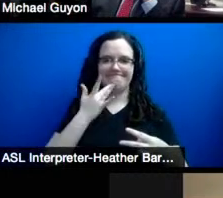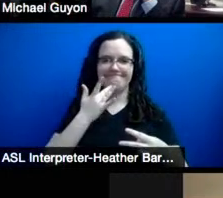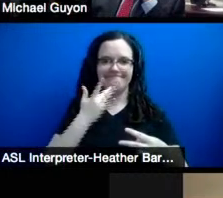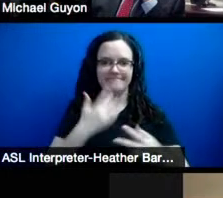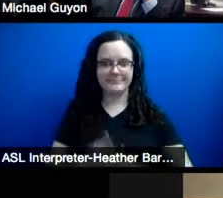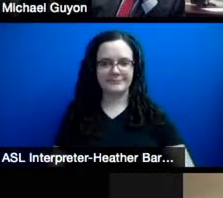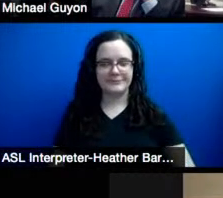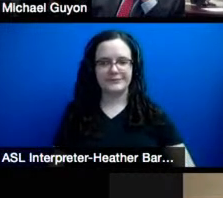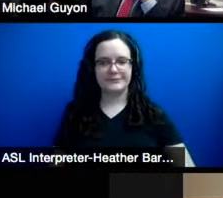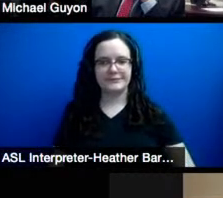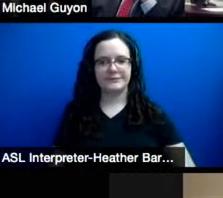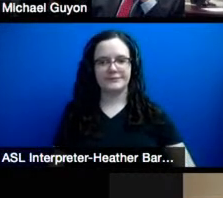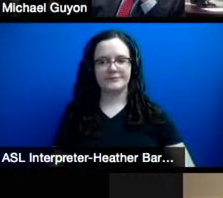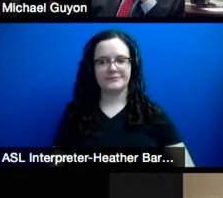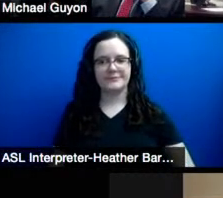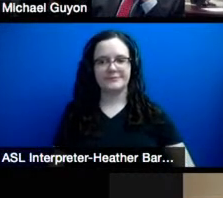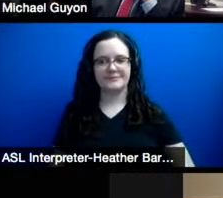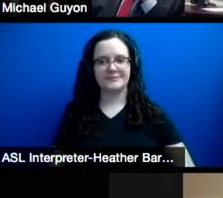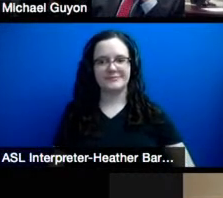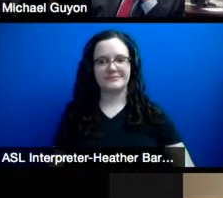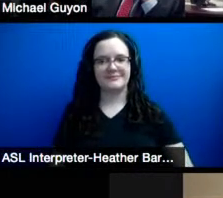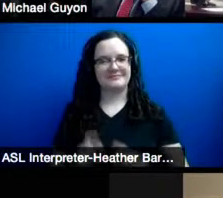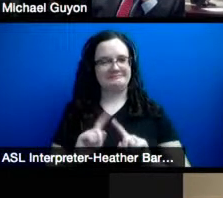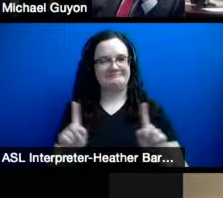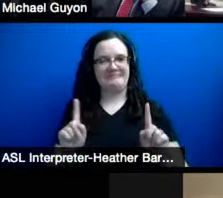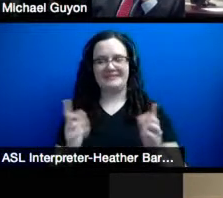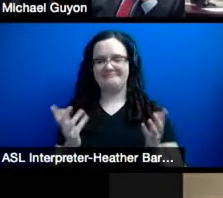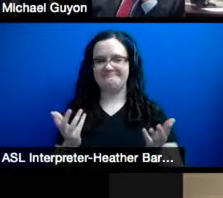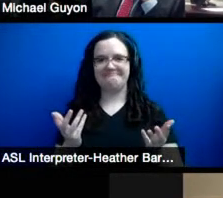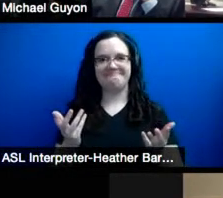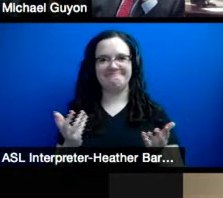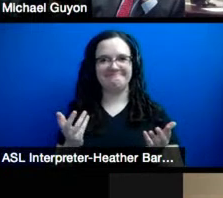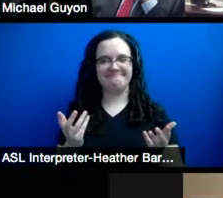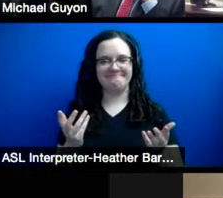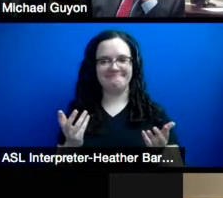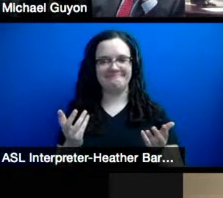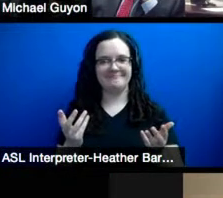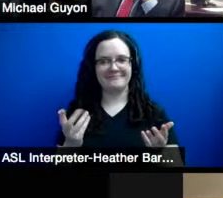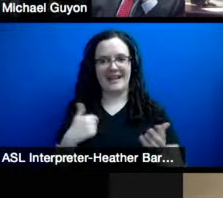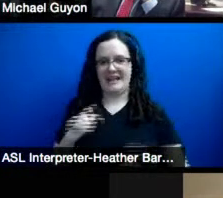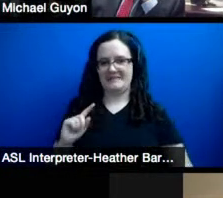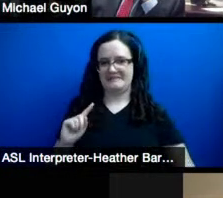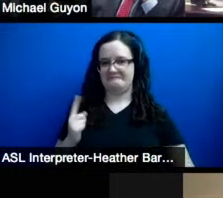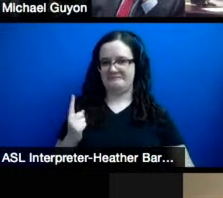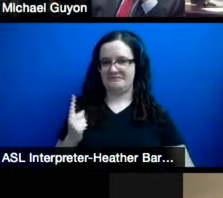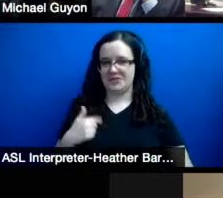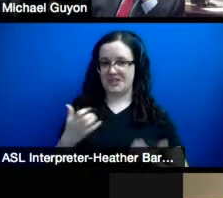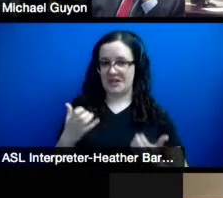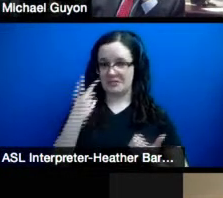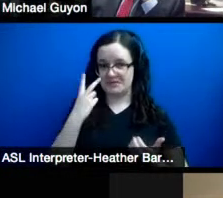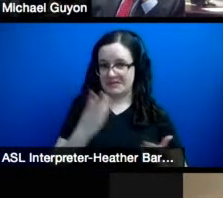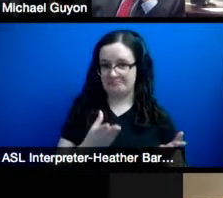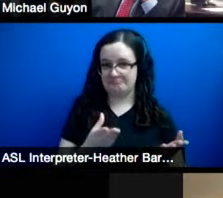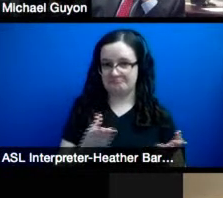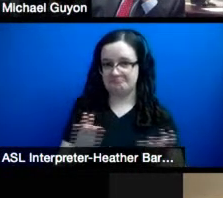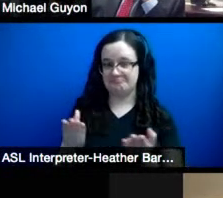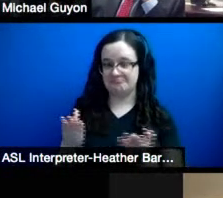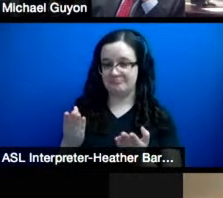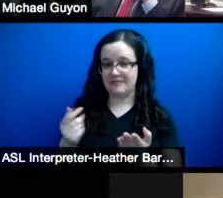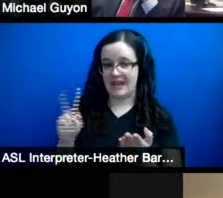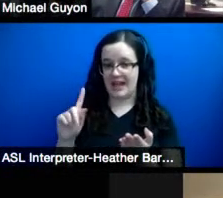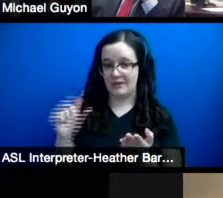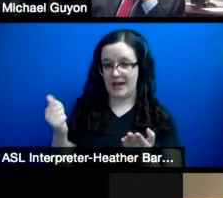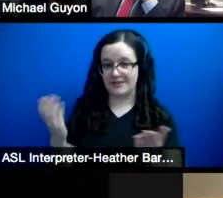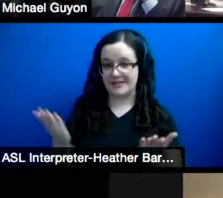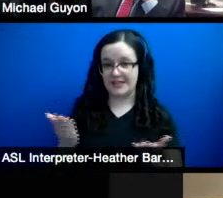preference, but I don't want to. I do want to first see whether there is anybody else that is